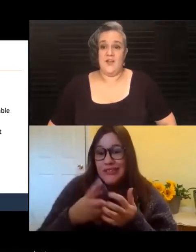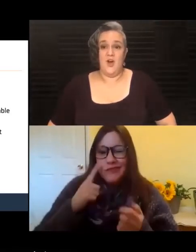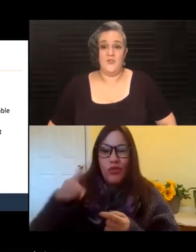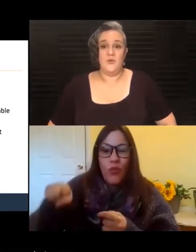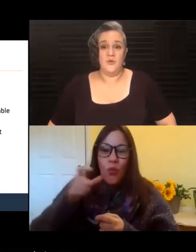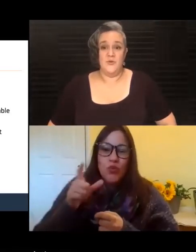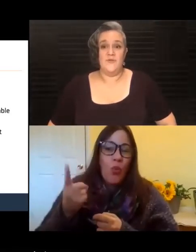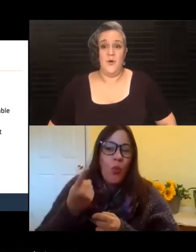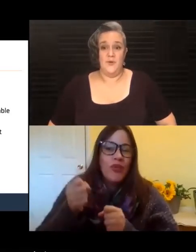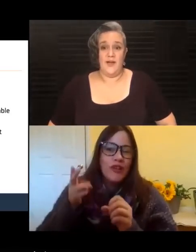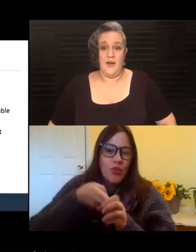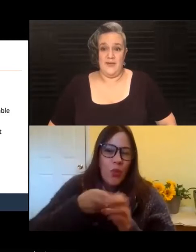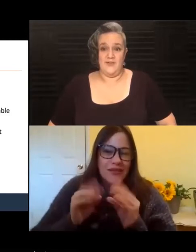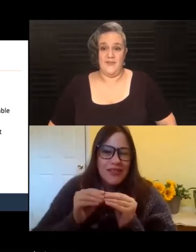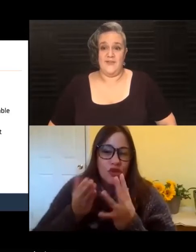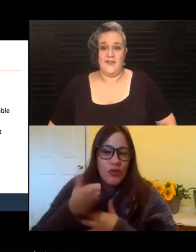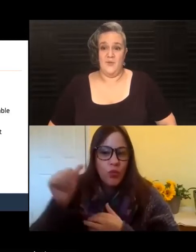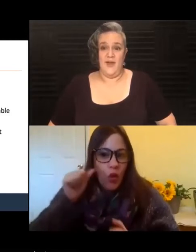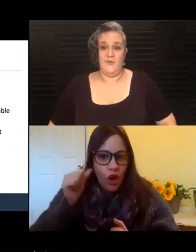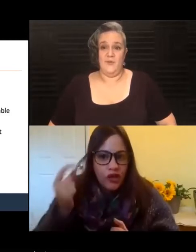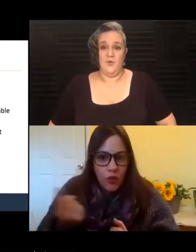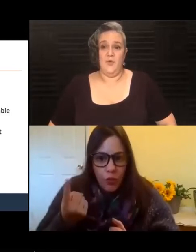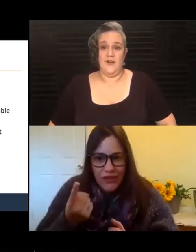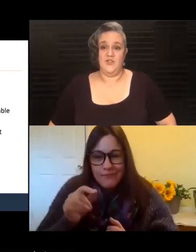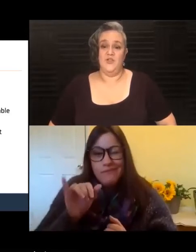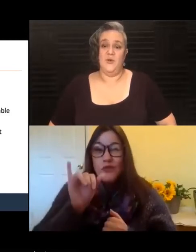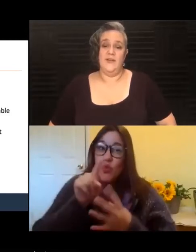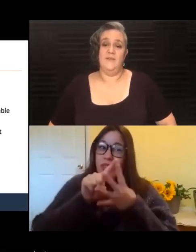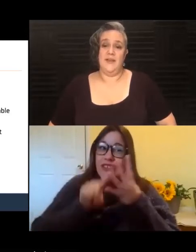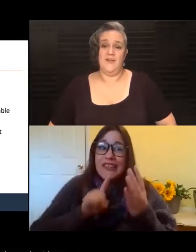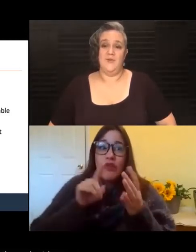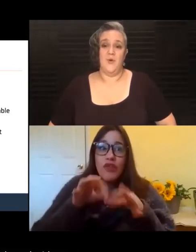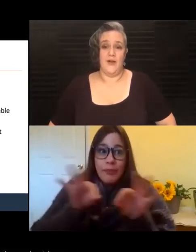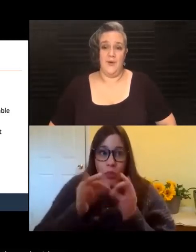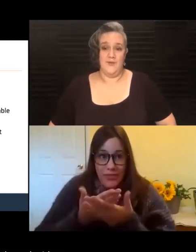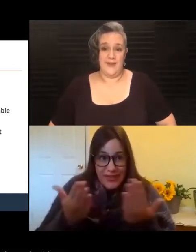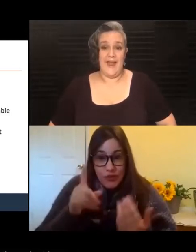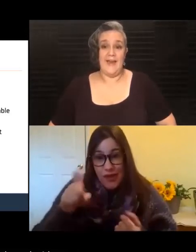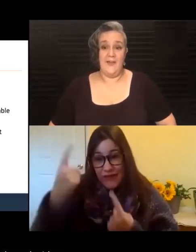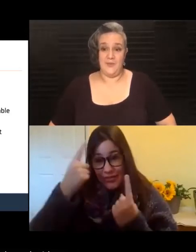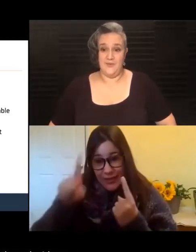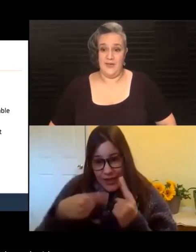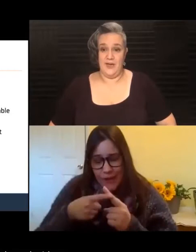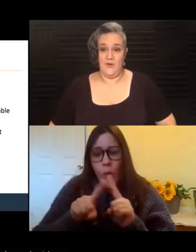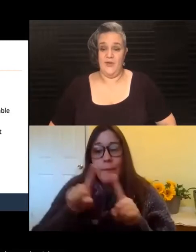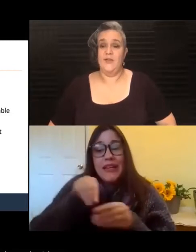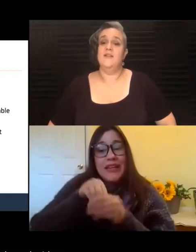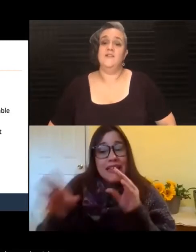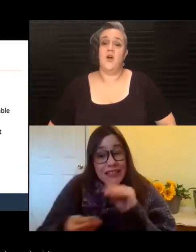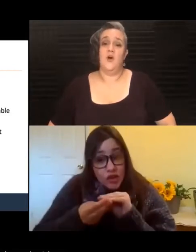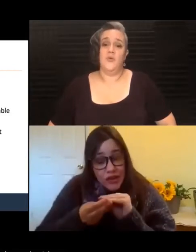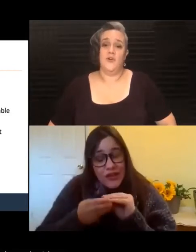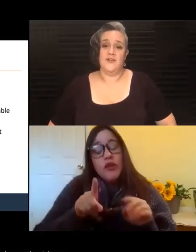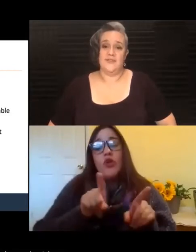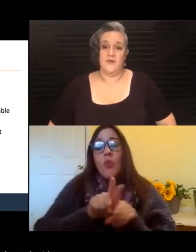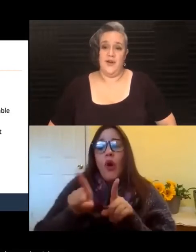means they could also use phone accommodations as well for people who want to join the meeting through audio only and not through video. These